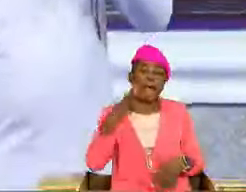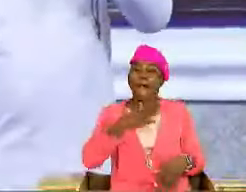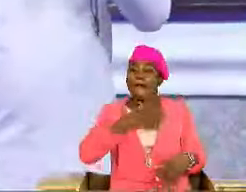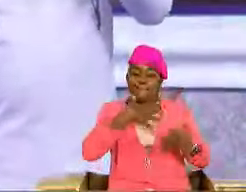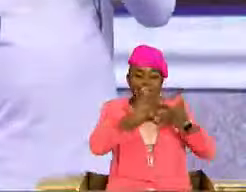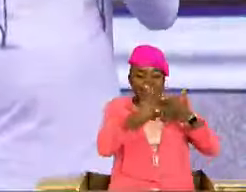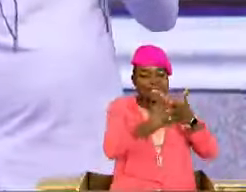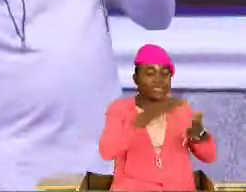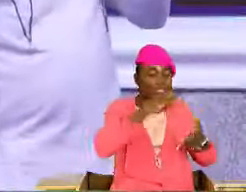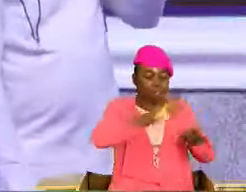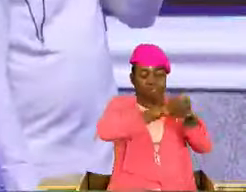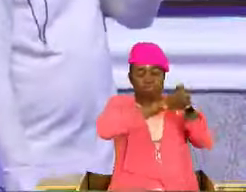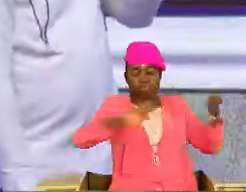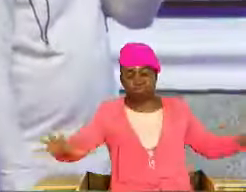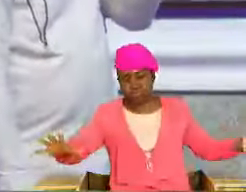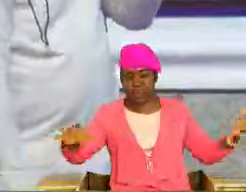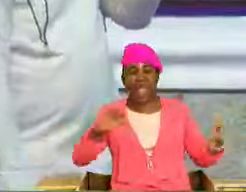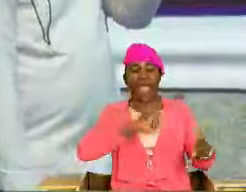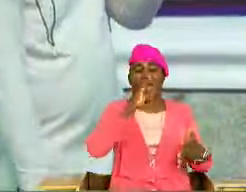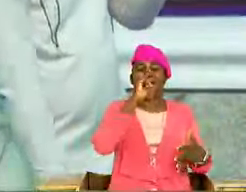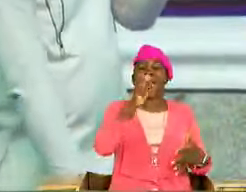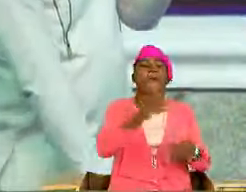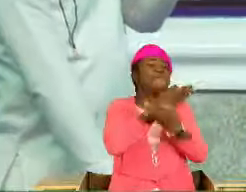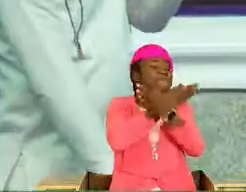hallelu Hallelujah